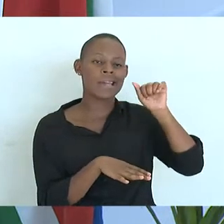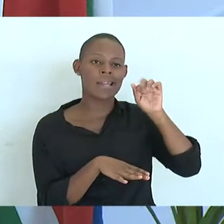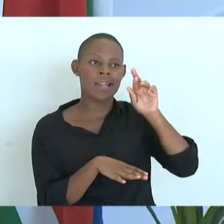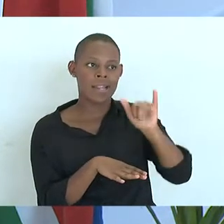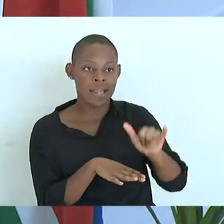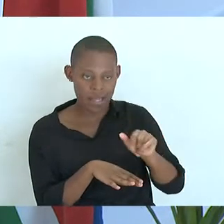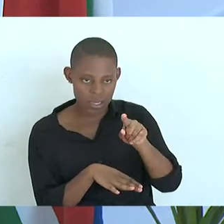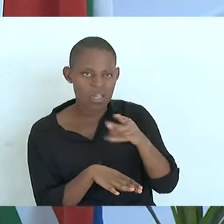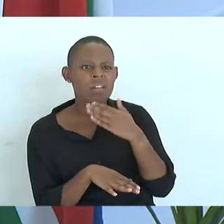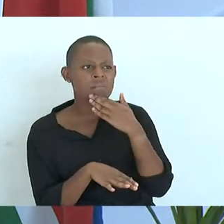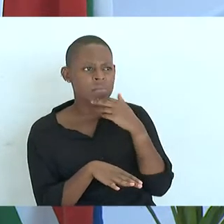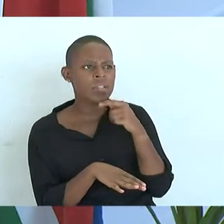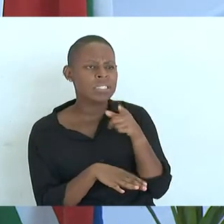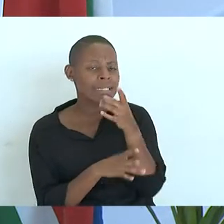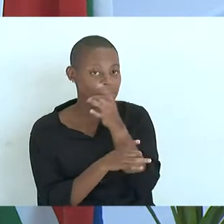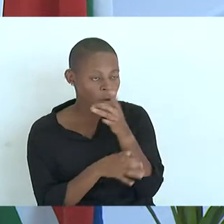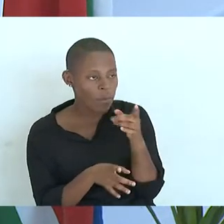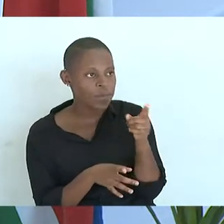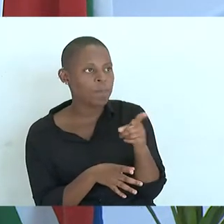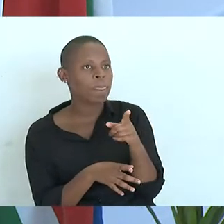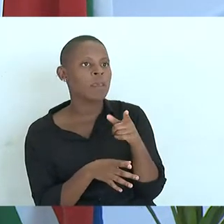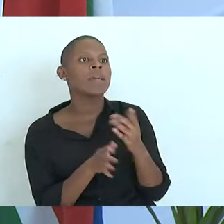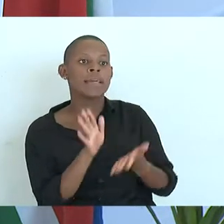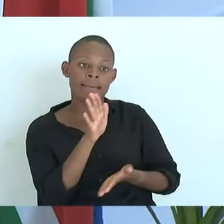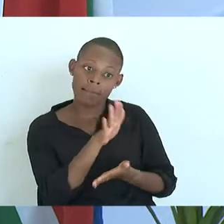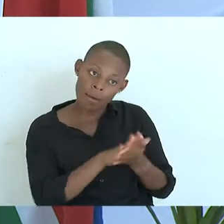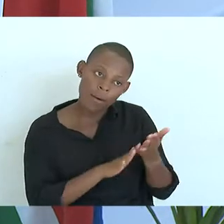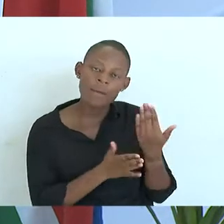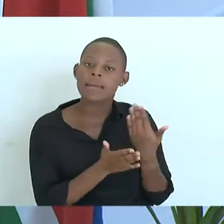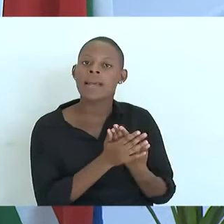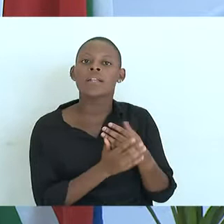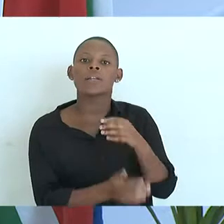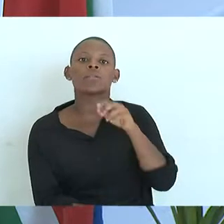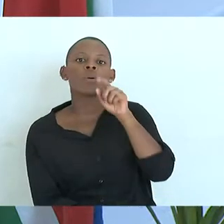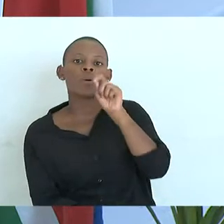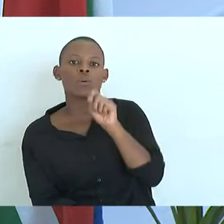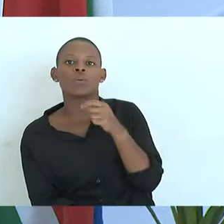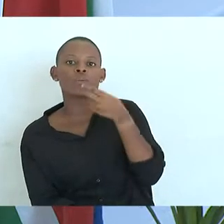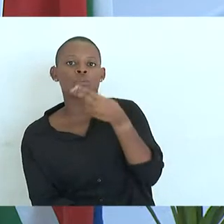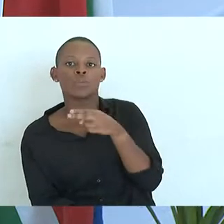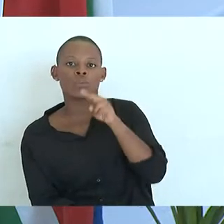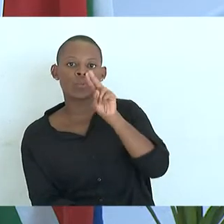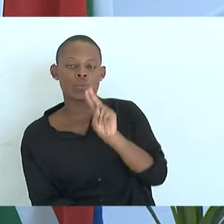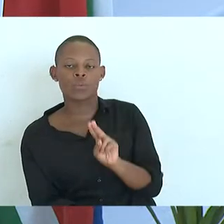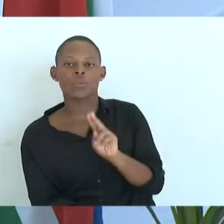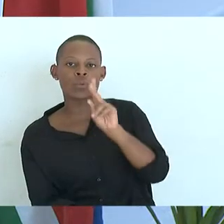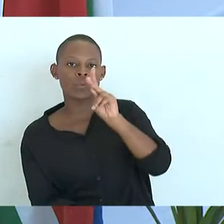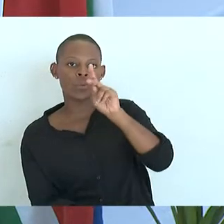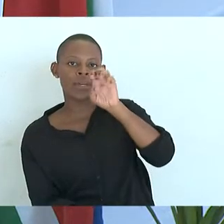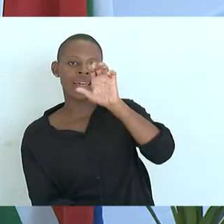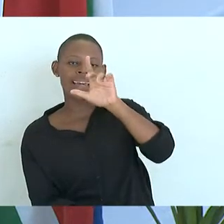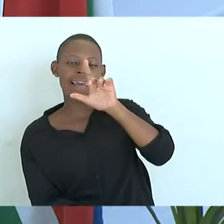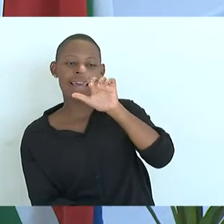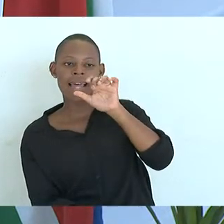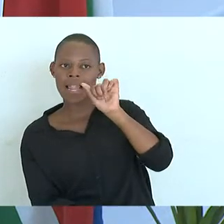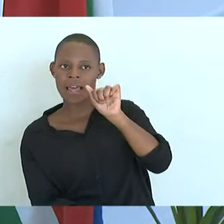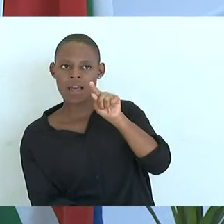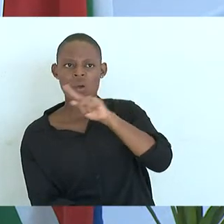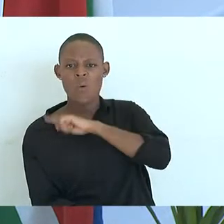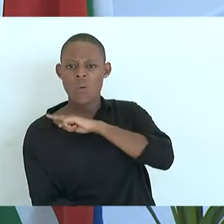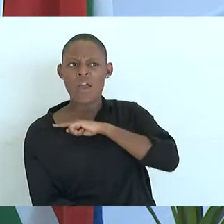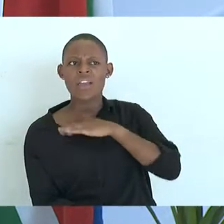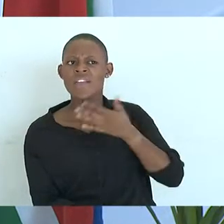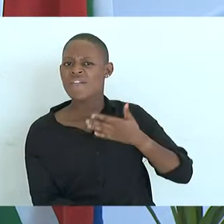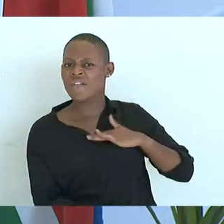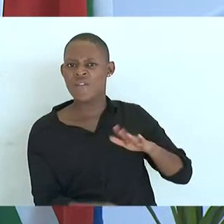thukela. Kodwa before leyo outreach sithole eqala ukuthi yini okukhulunywa ngayo ukuze siye